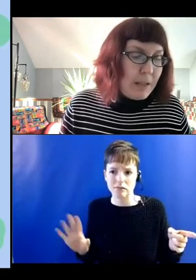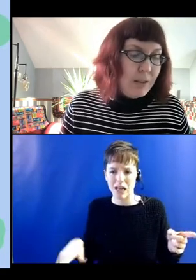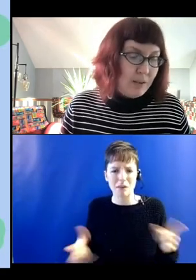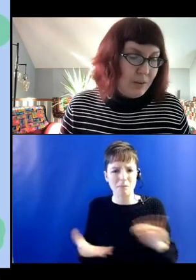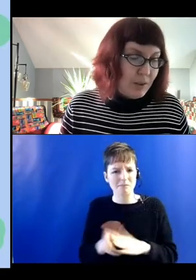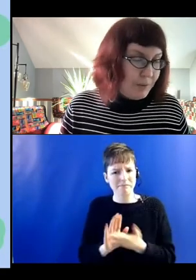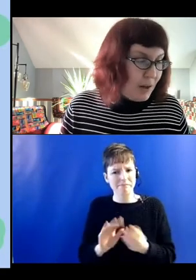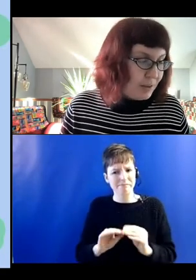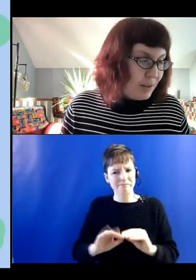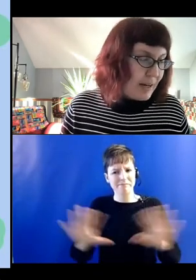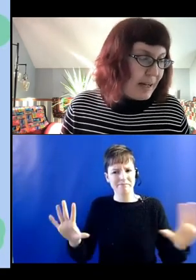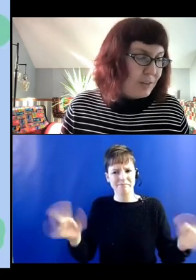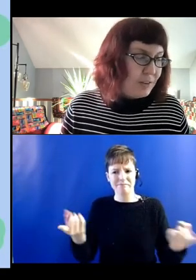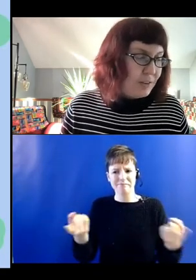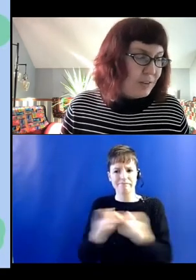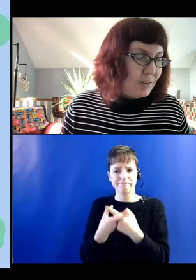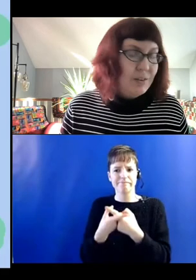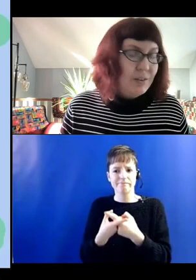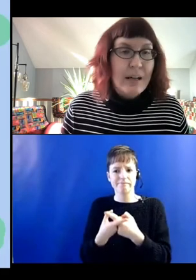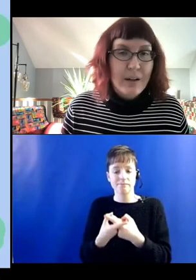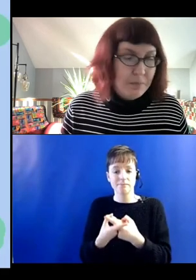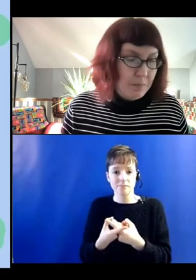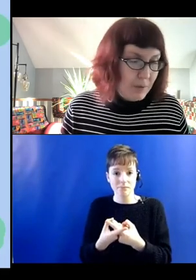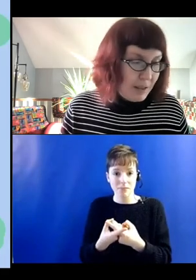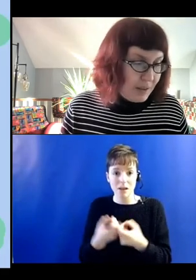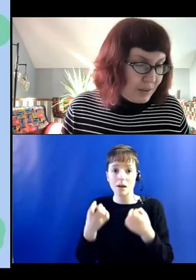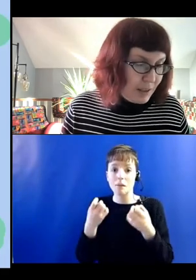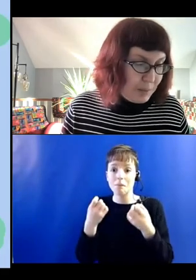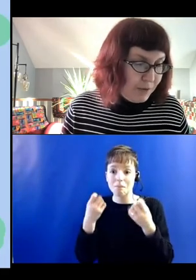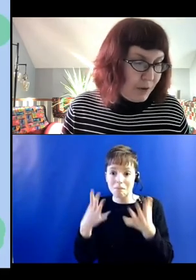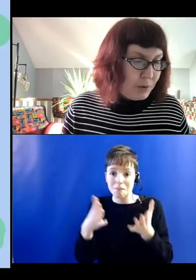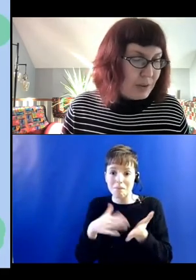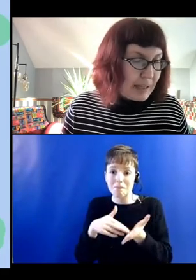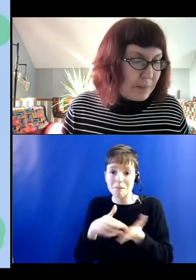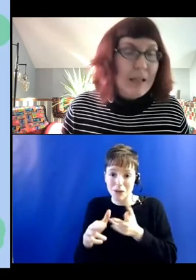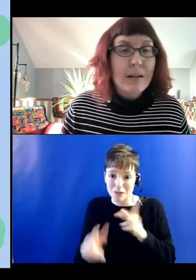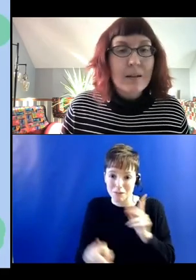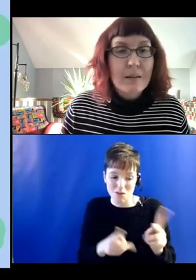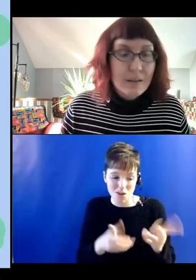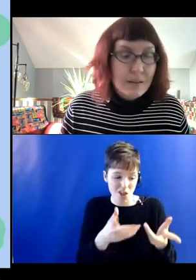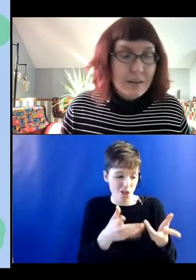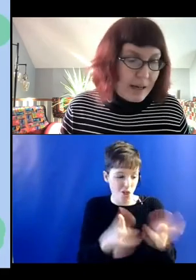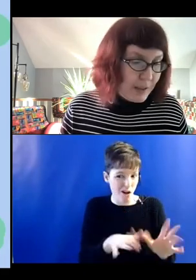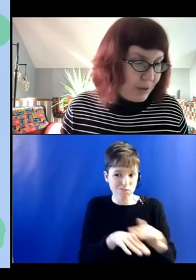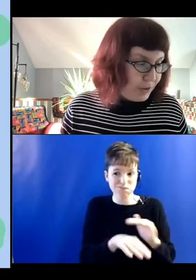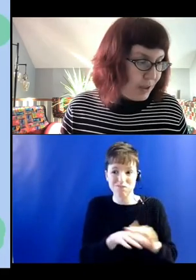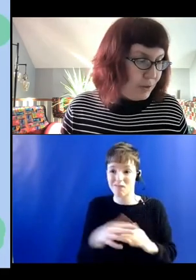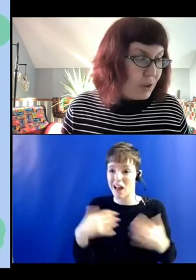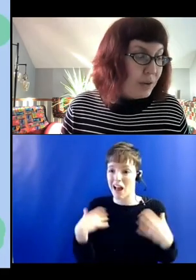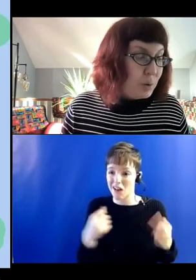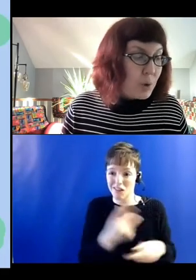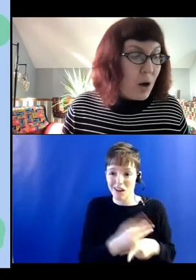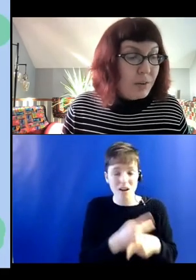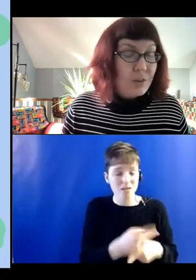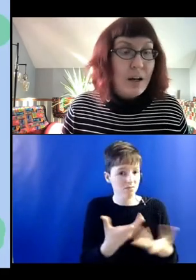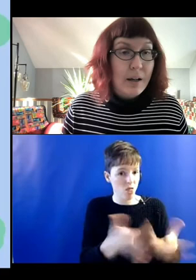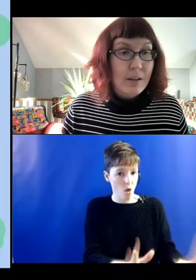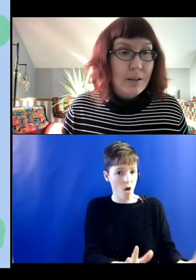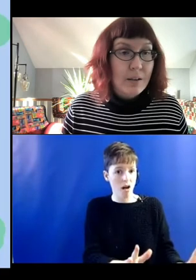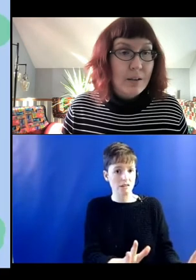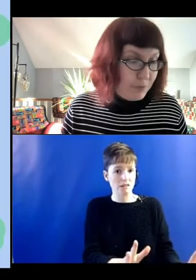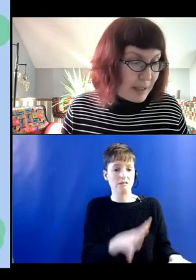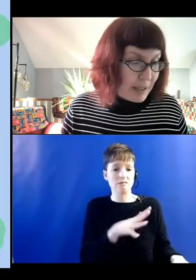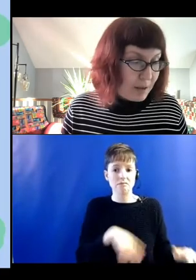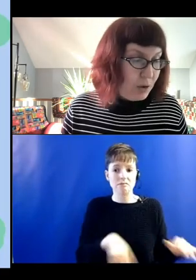When millions have lost their access to healthcare, and disabled folks like me now find ourselves on the wrong